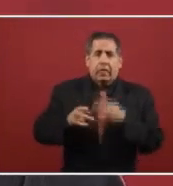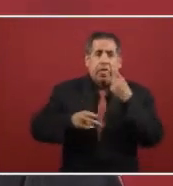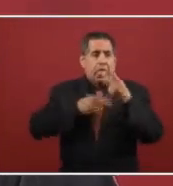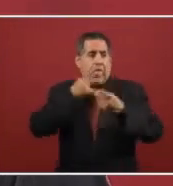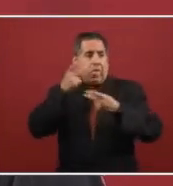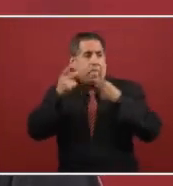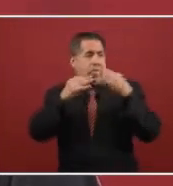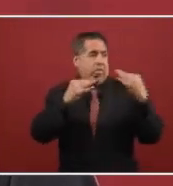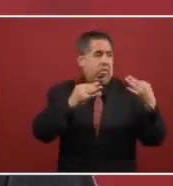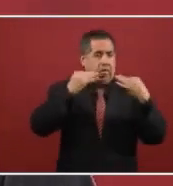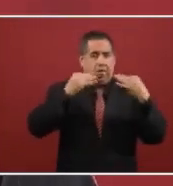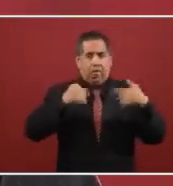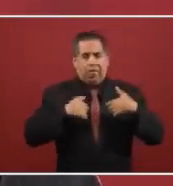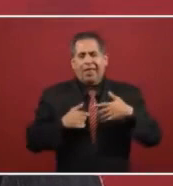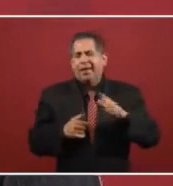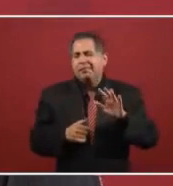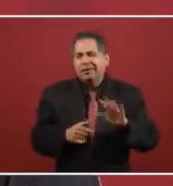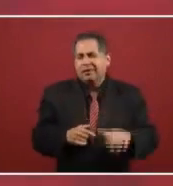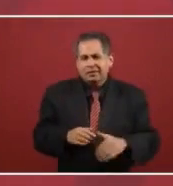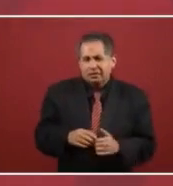aspavientos, without